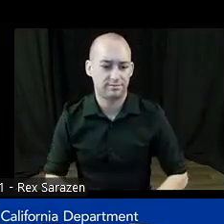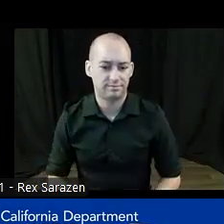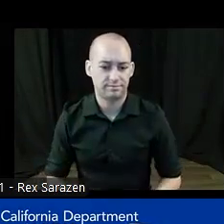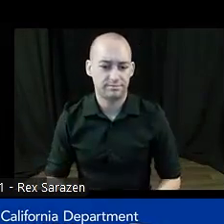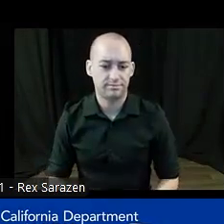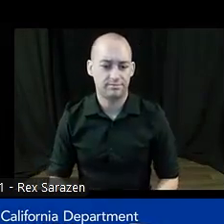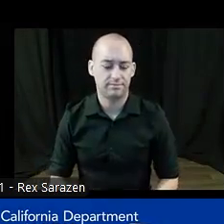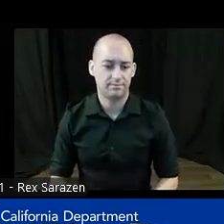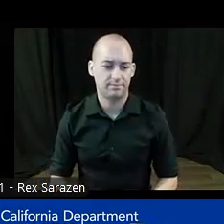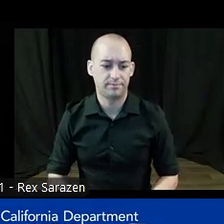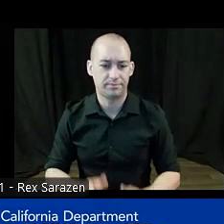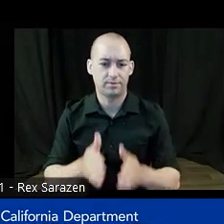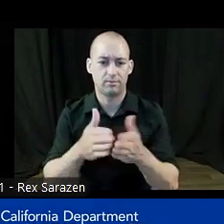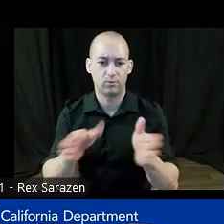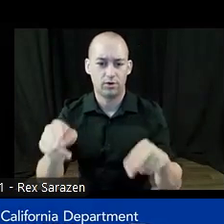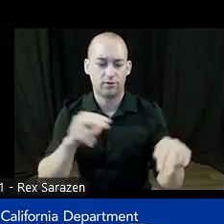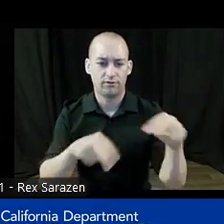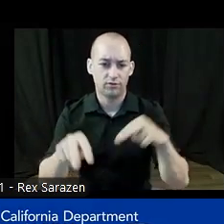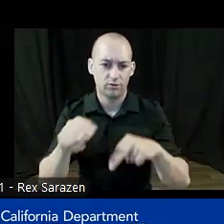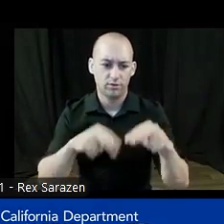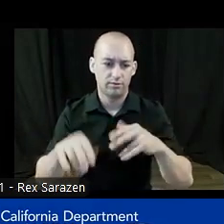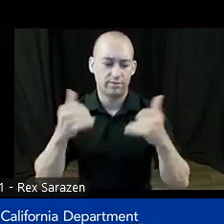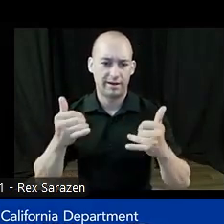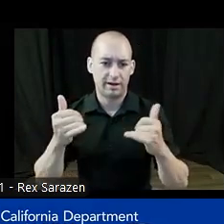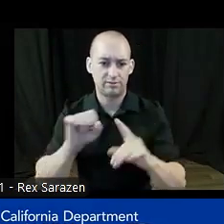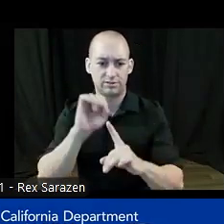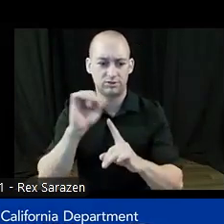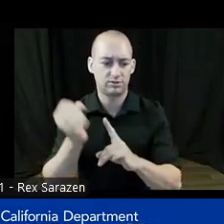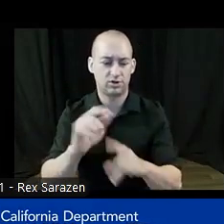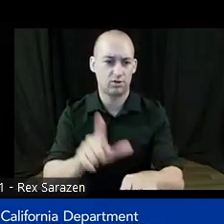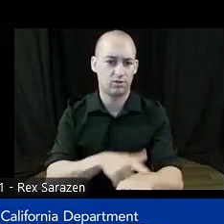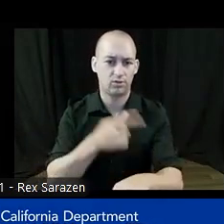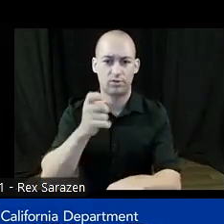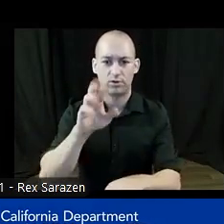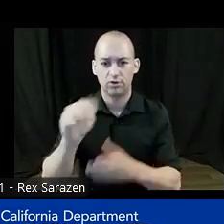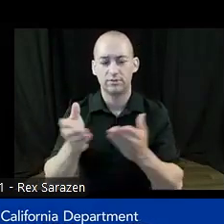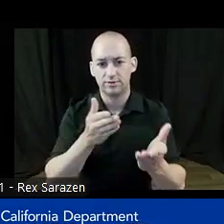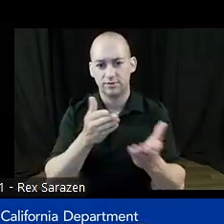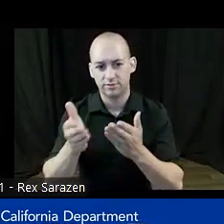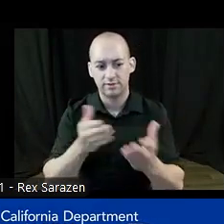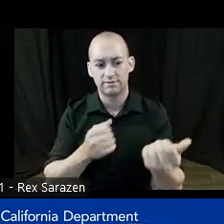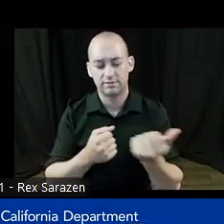Just a broad overview of our current state of long-term services and supports financing. Next slide.